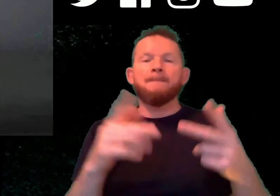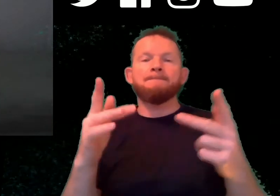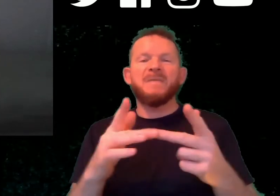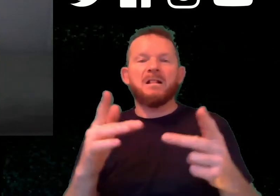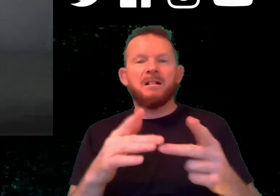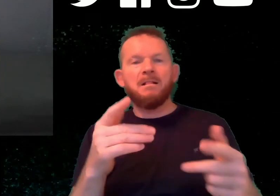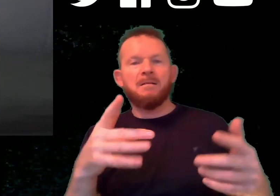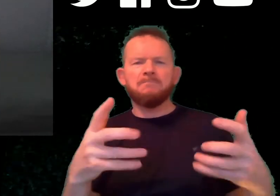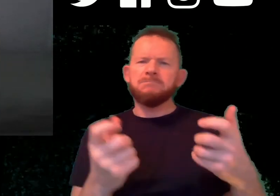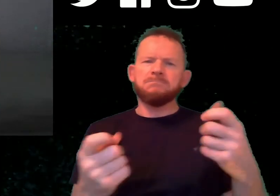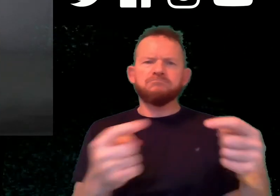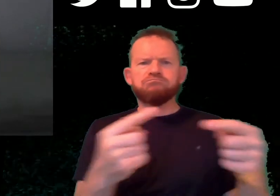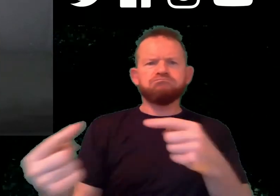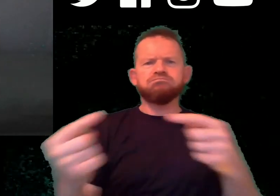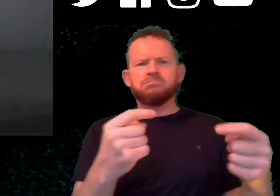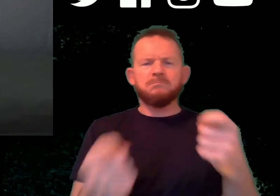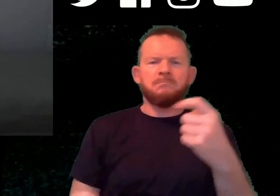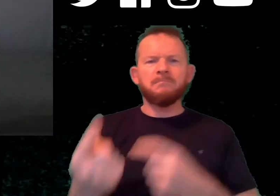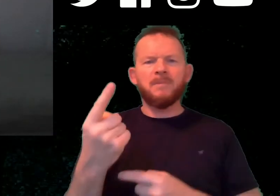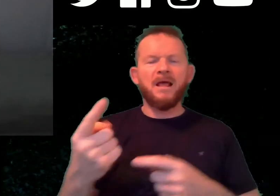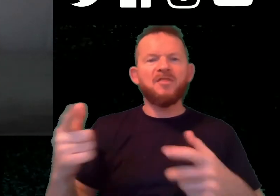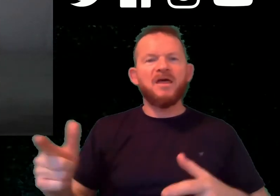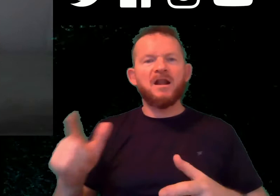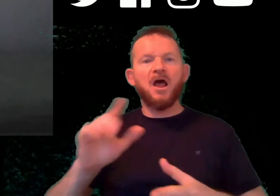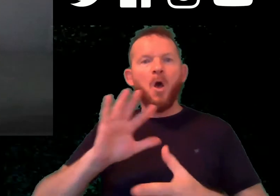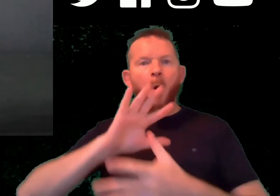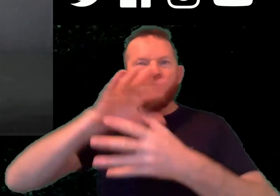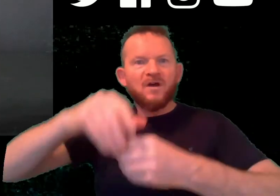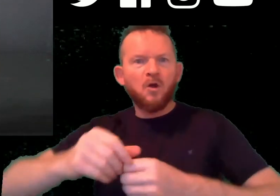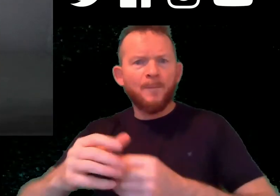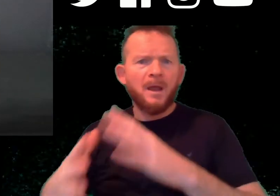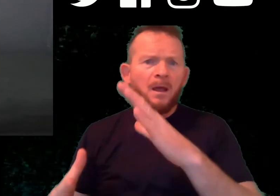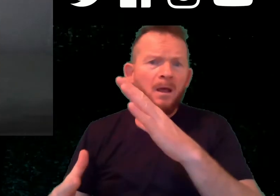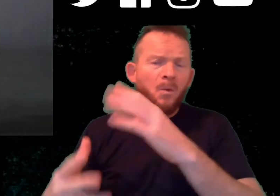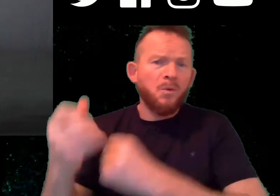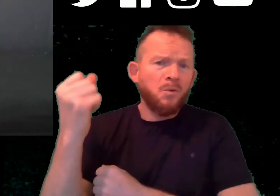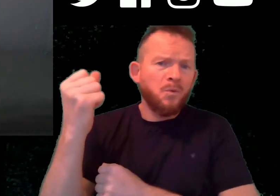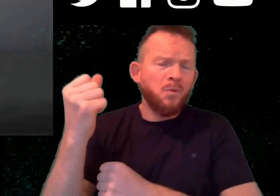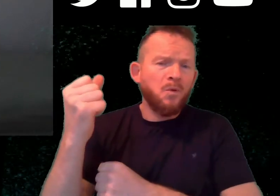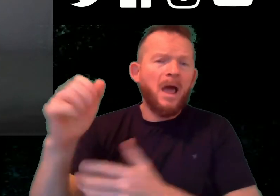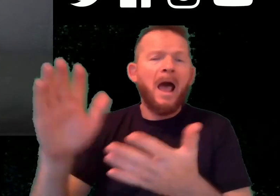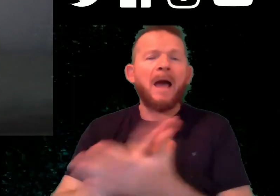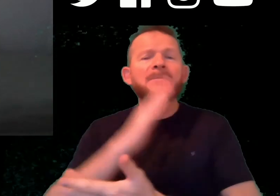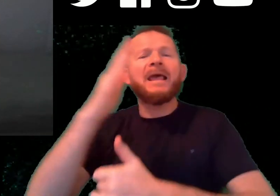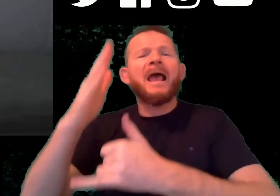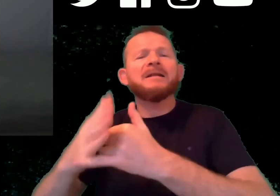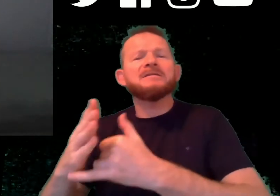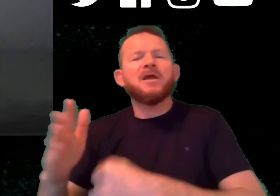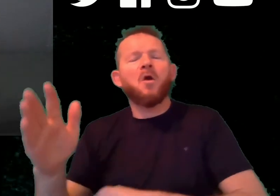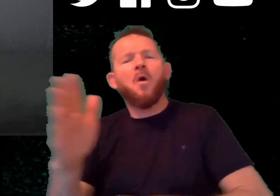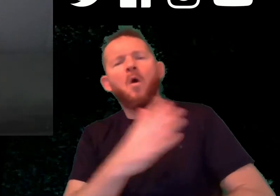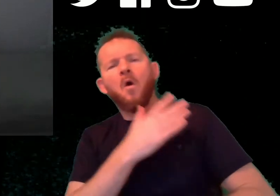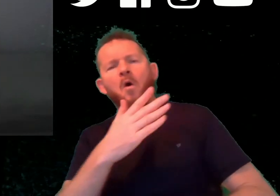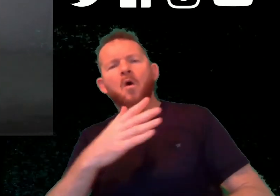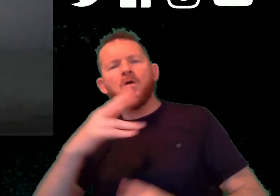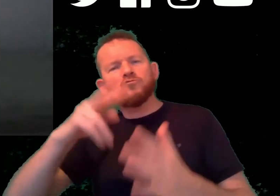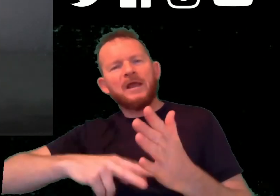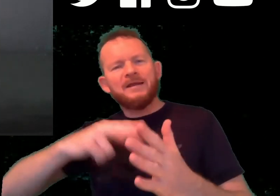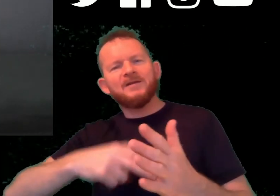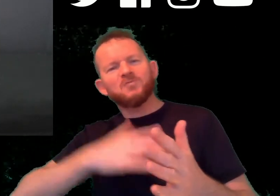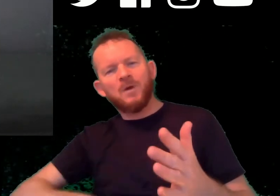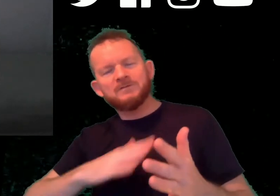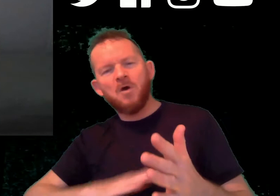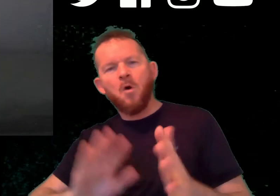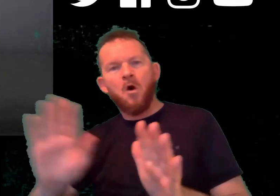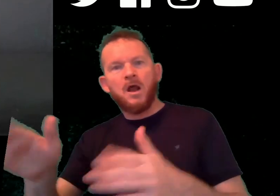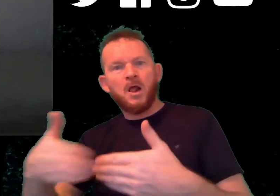they interact with the resistance and opposition, hopefully overcome it to move towards that happy ending that all readers crave for, or at least some kind of